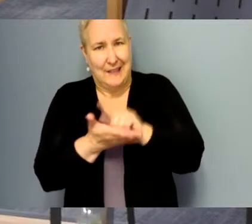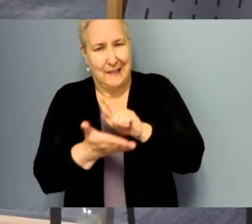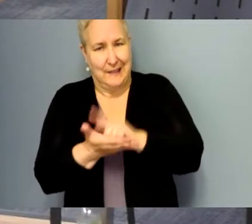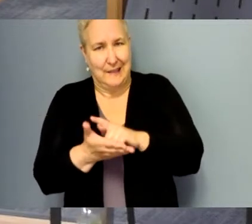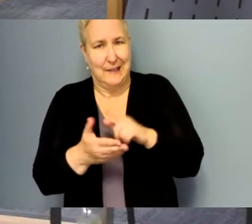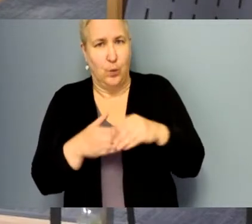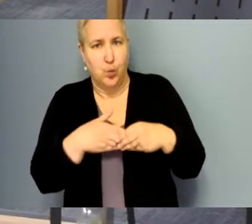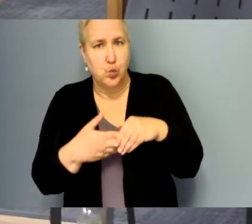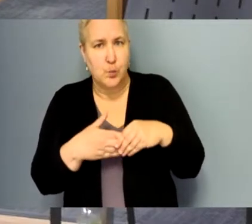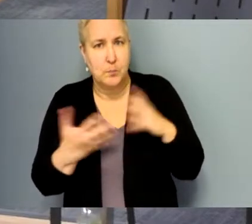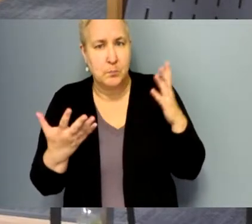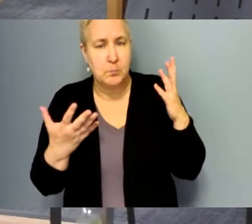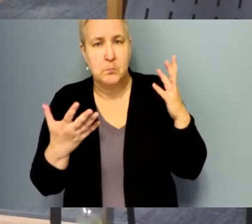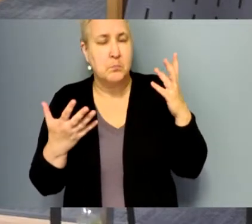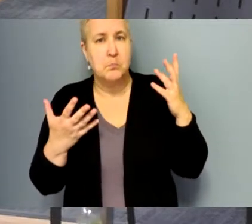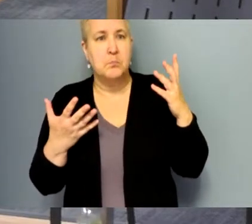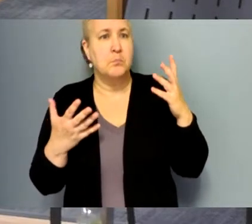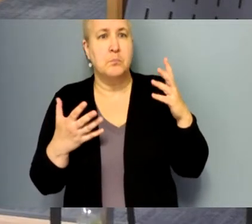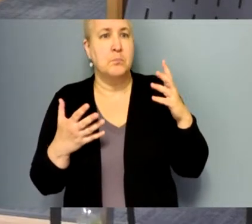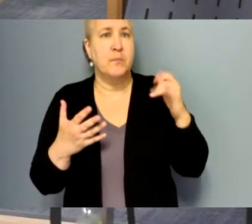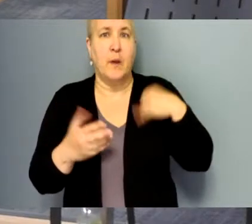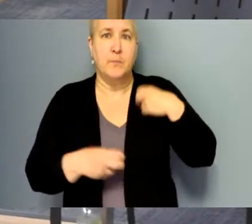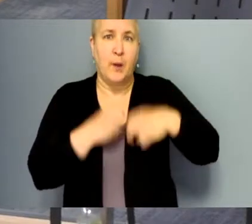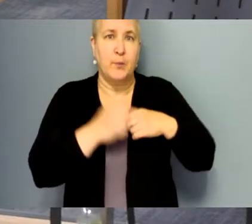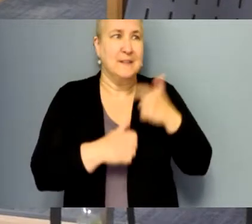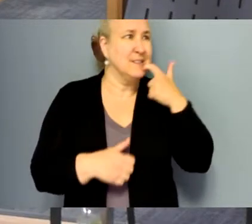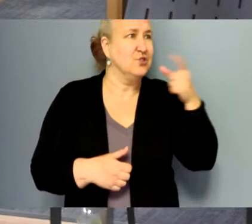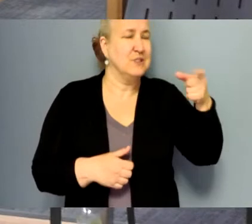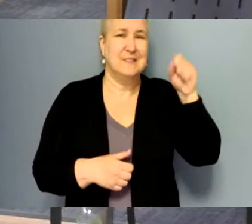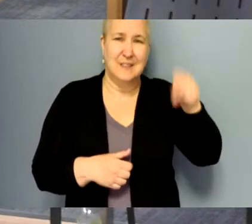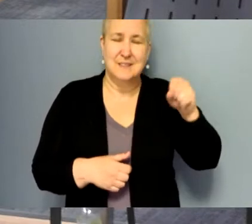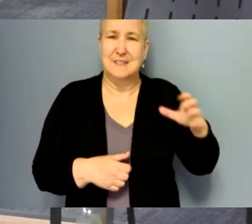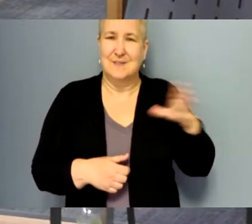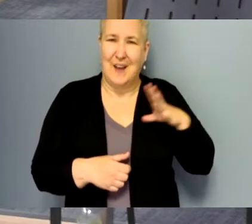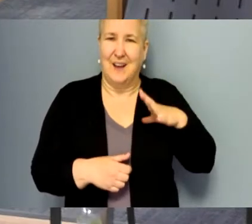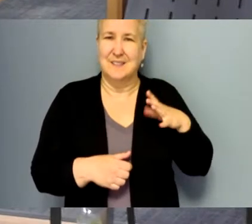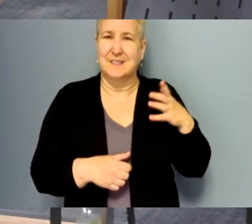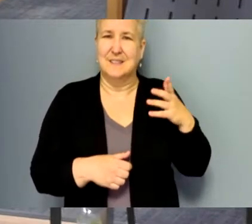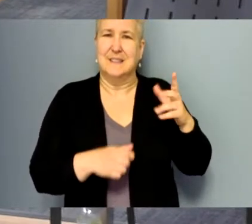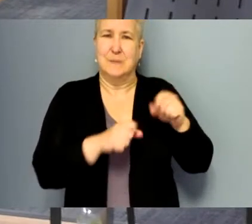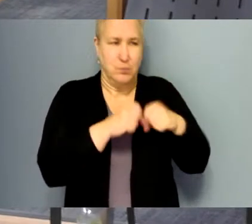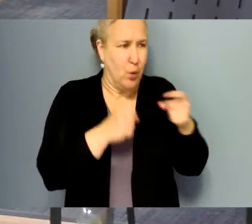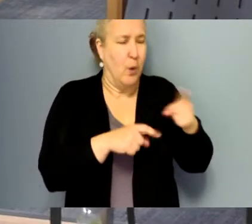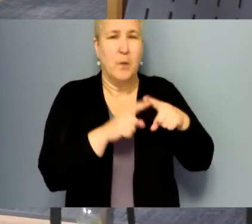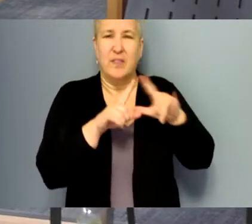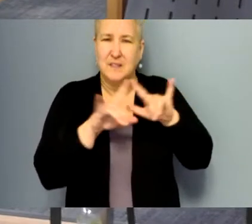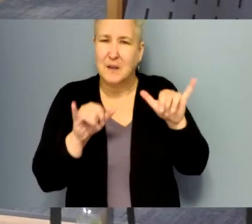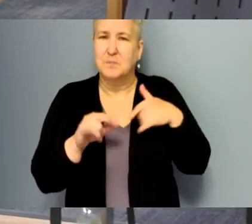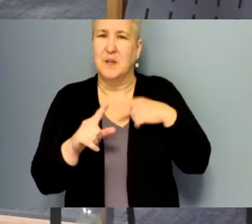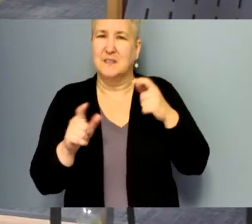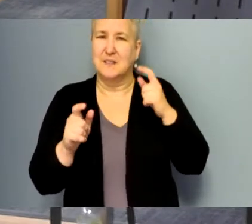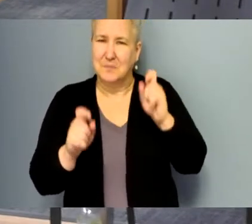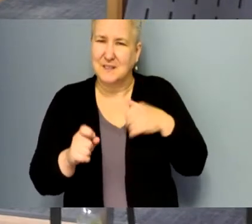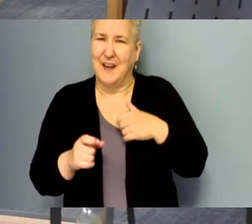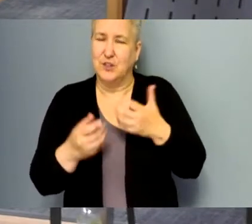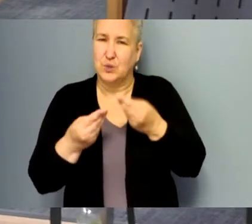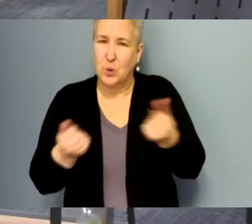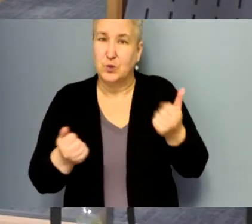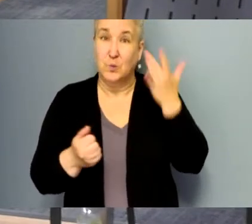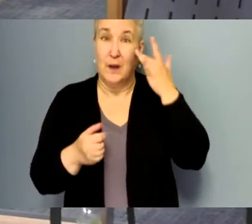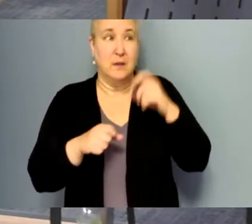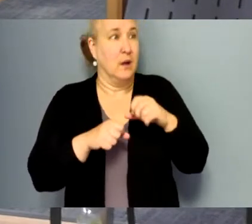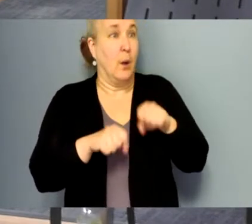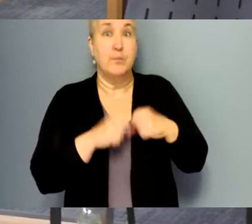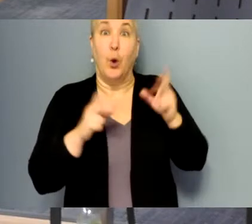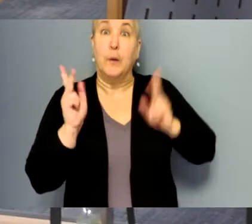right? Whether there's a problem with addiction, yes, we're broken, right? But it has to be a combination solution, because broken people don't